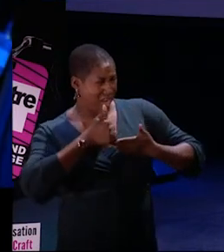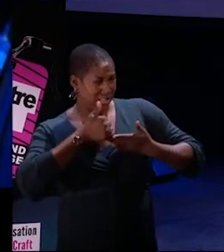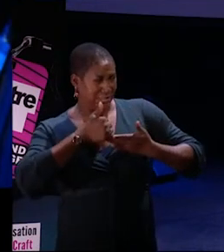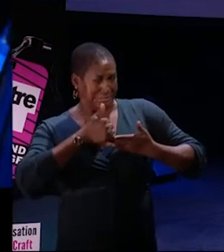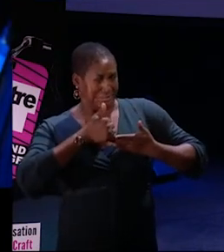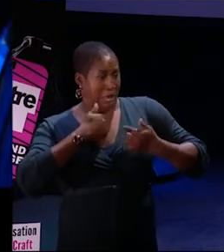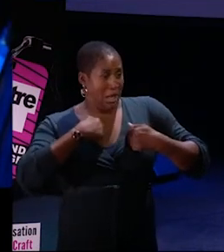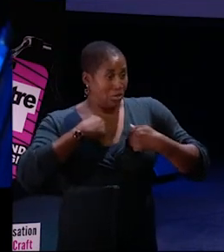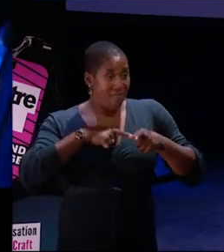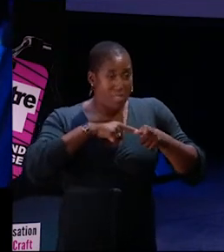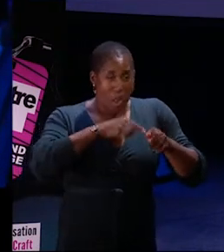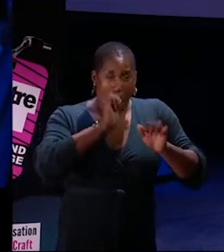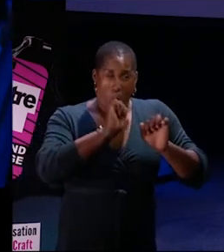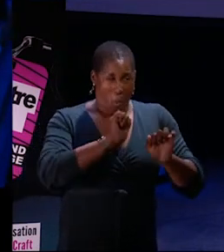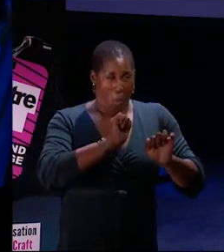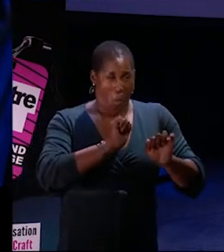you're doing right now?